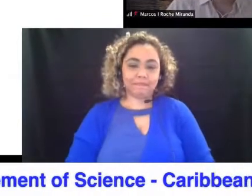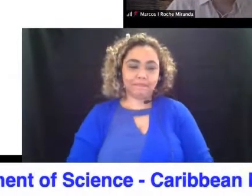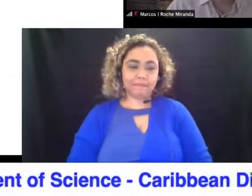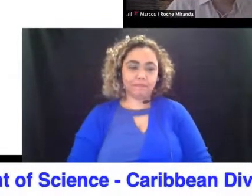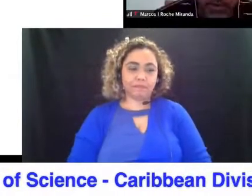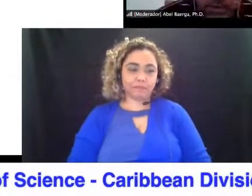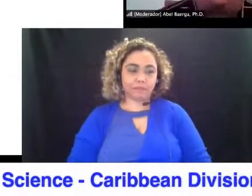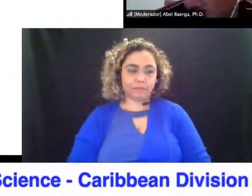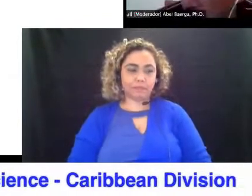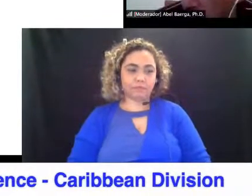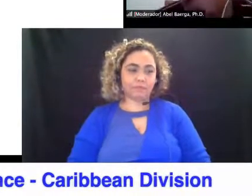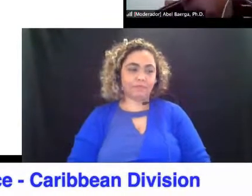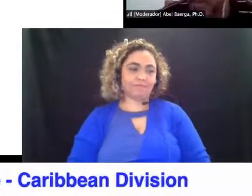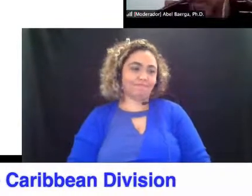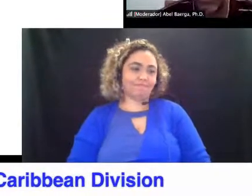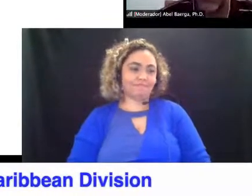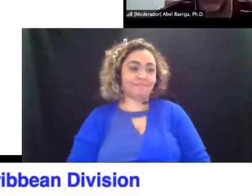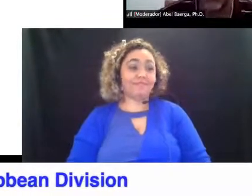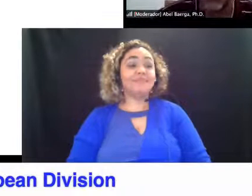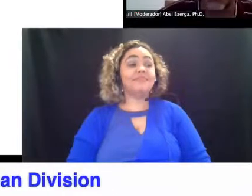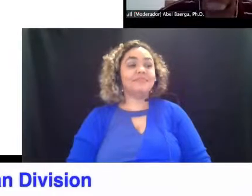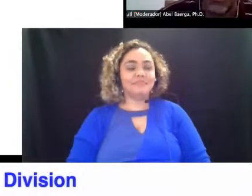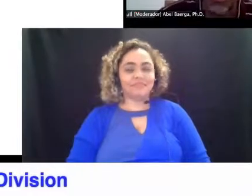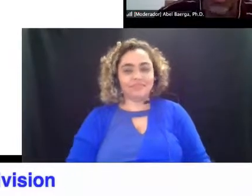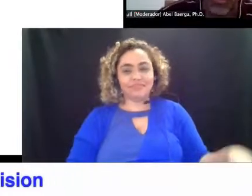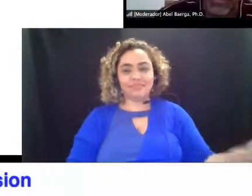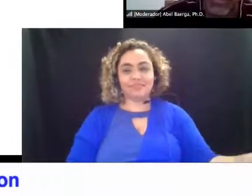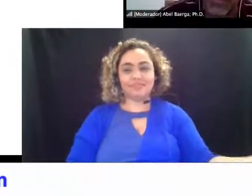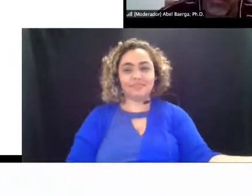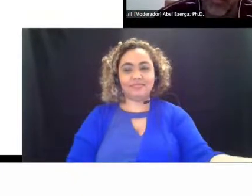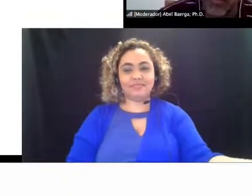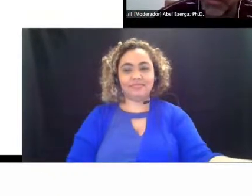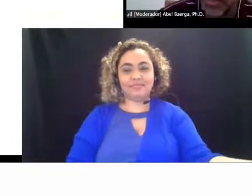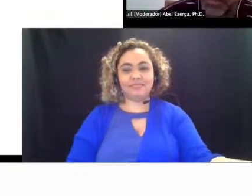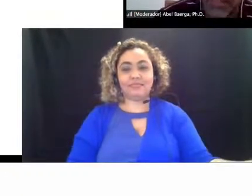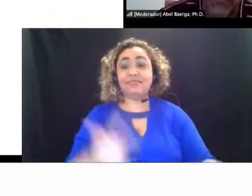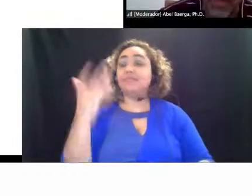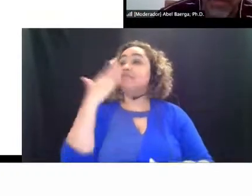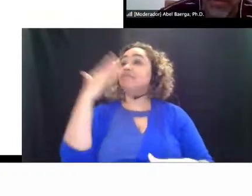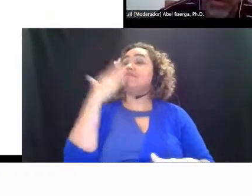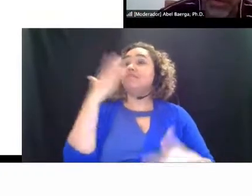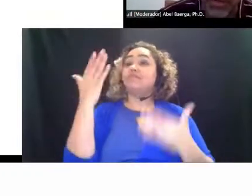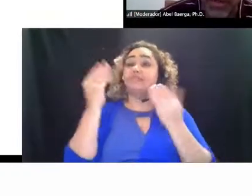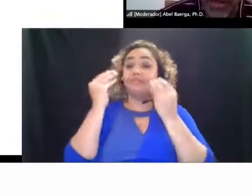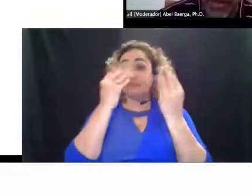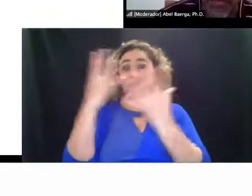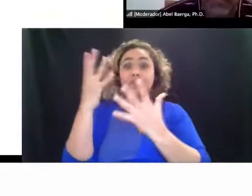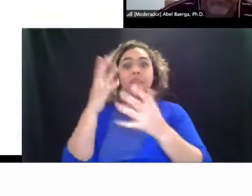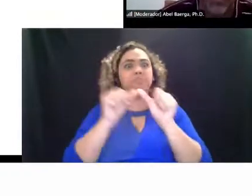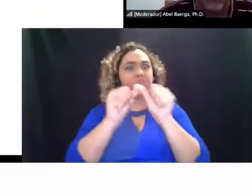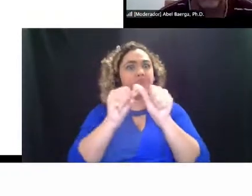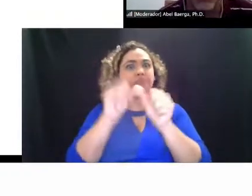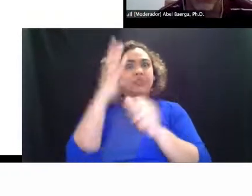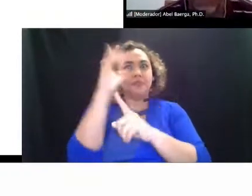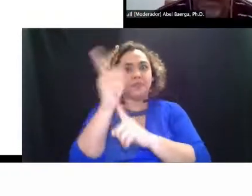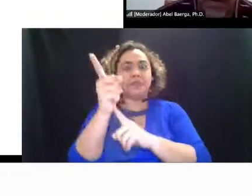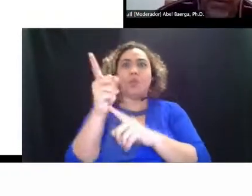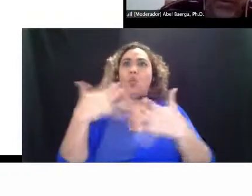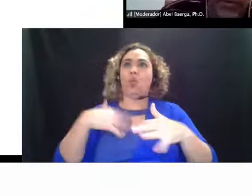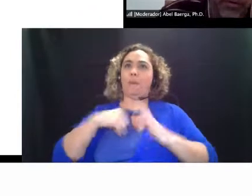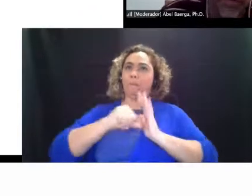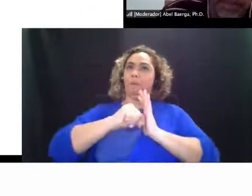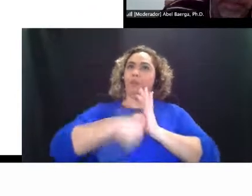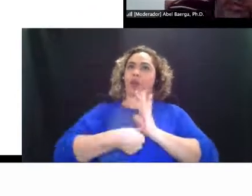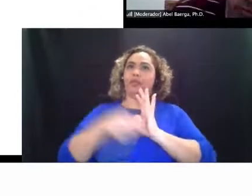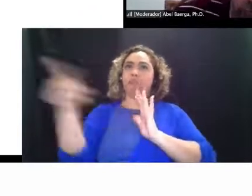Thank you very much, Marcos. I want to comment that all the speakers have stayed within the time. It's very impressive how you've